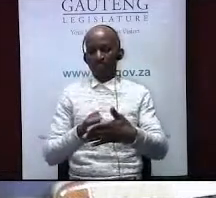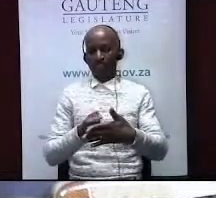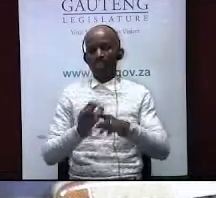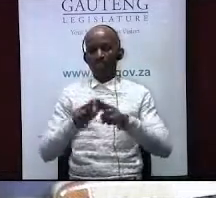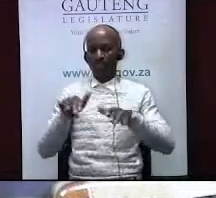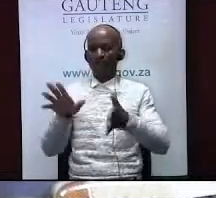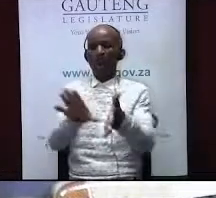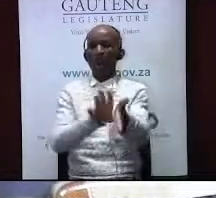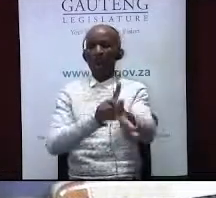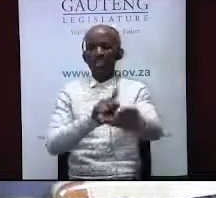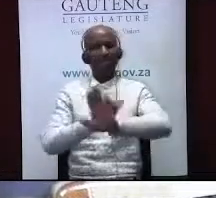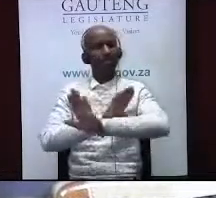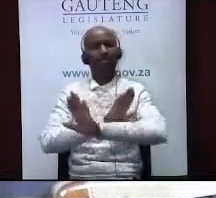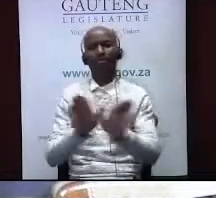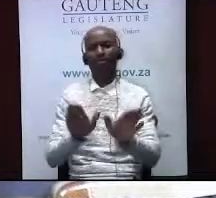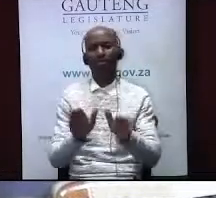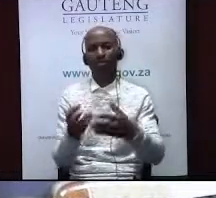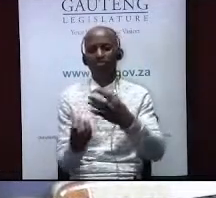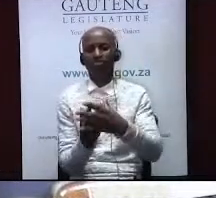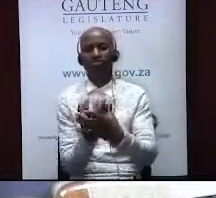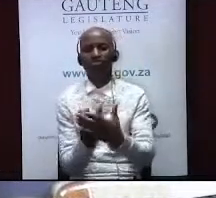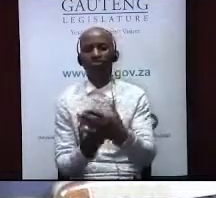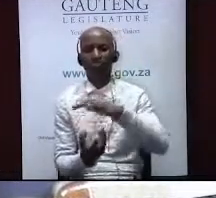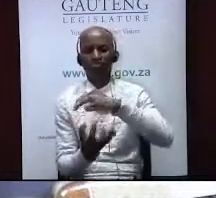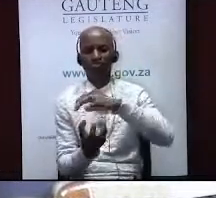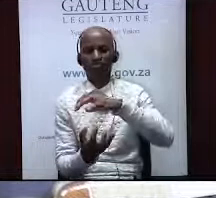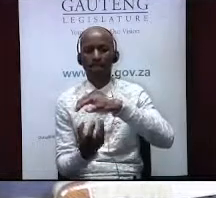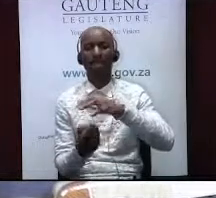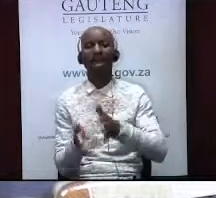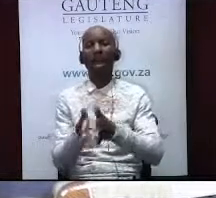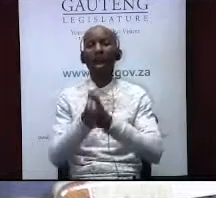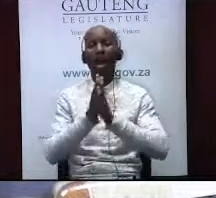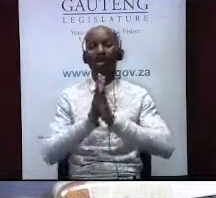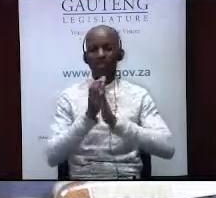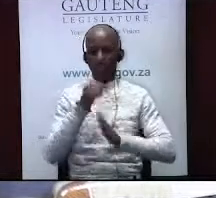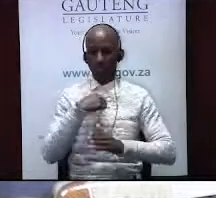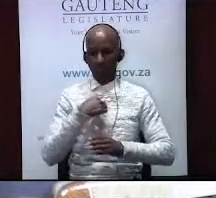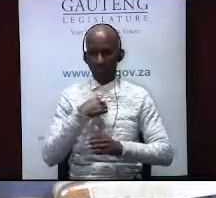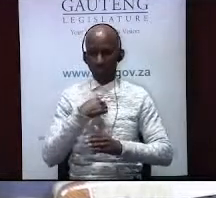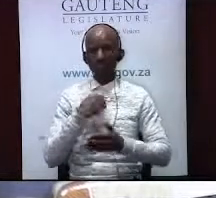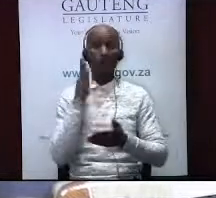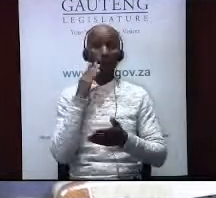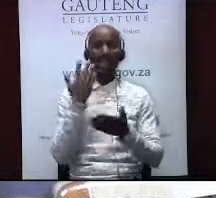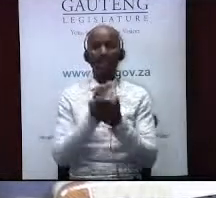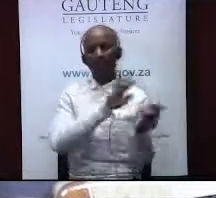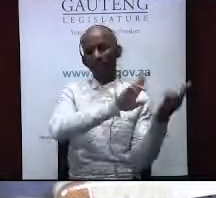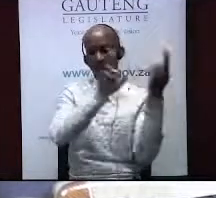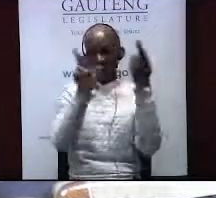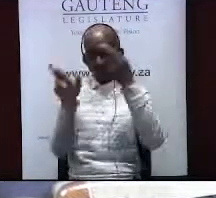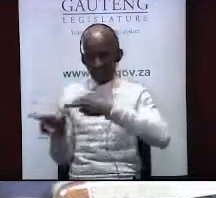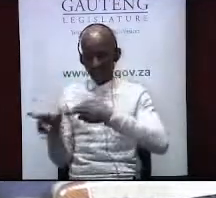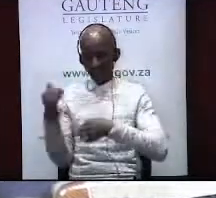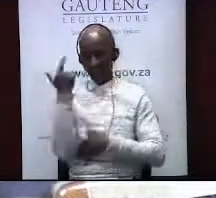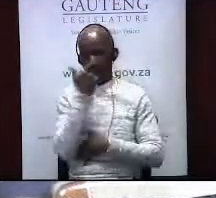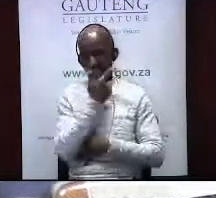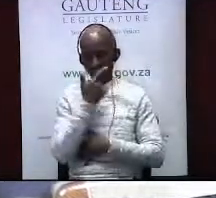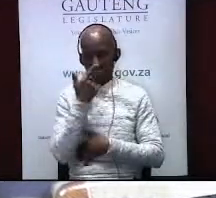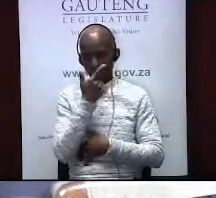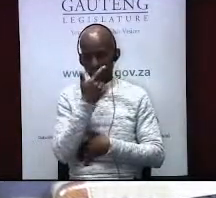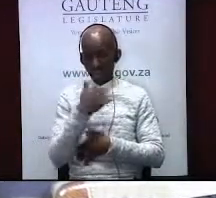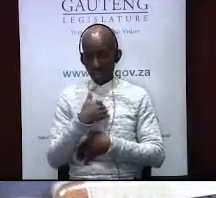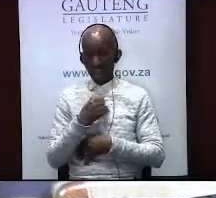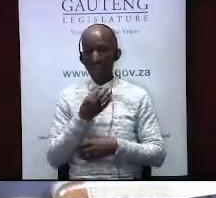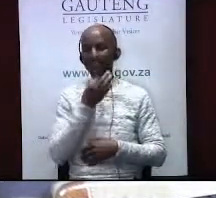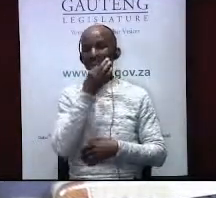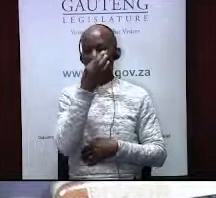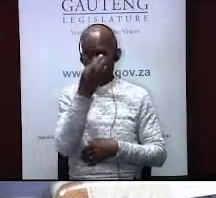di a tshwanela nna sebaka se stelle di futhumaditswe so ba mpotsitse gore when can we be ready for lunch so be ke ba